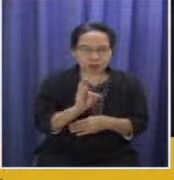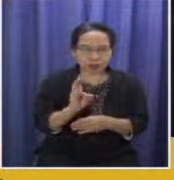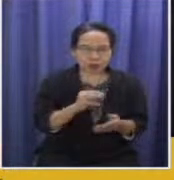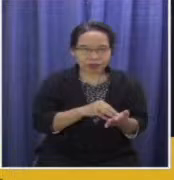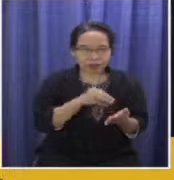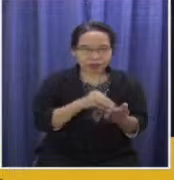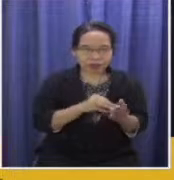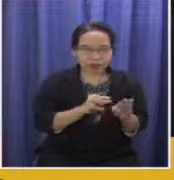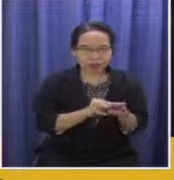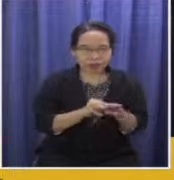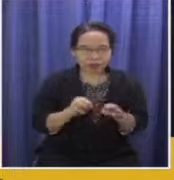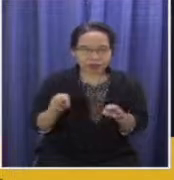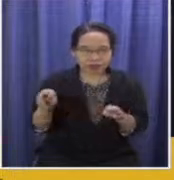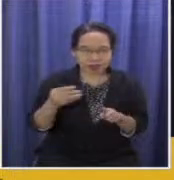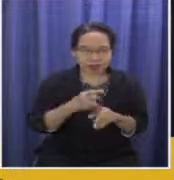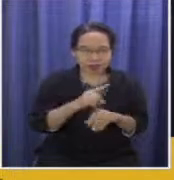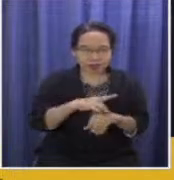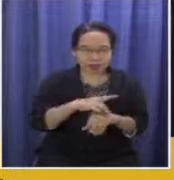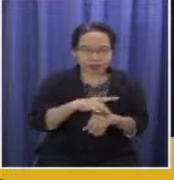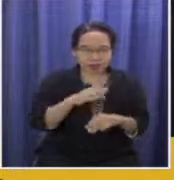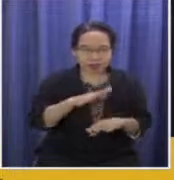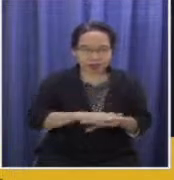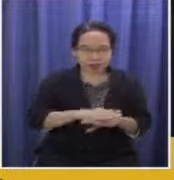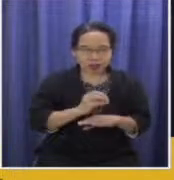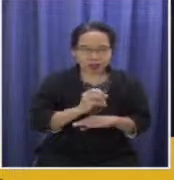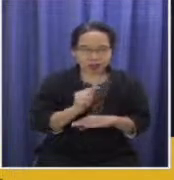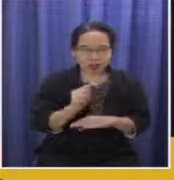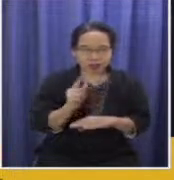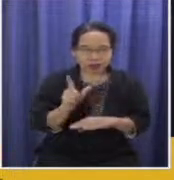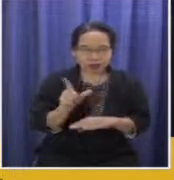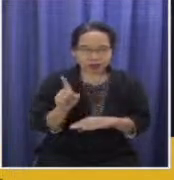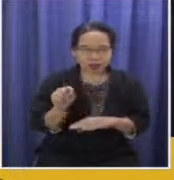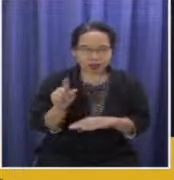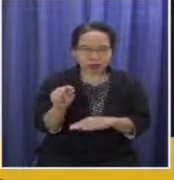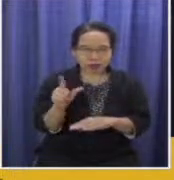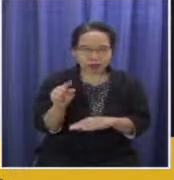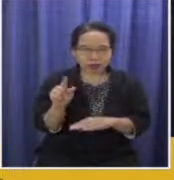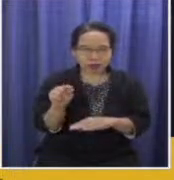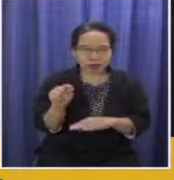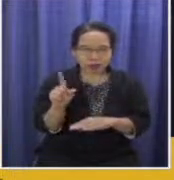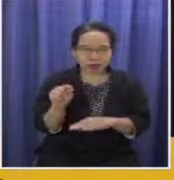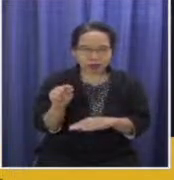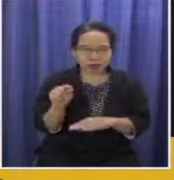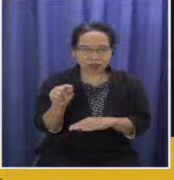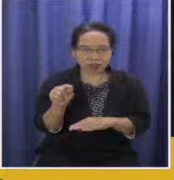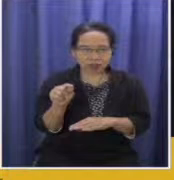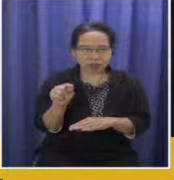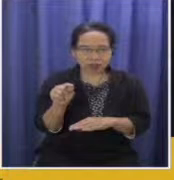207 million miles from Earth on October 20, 2020.